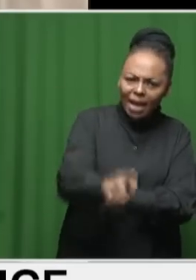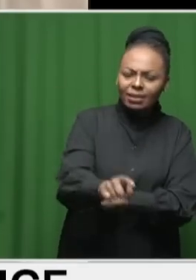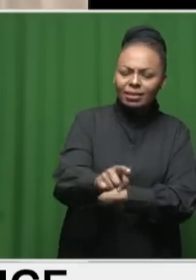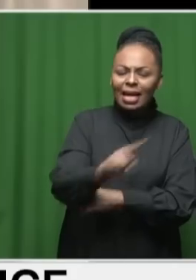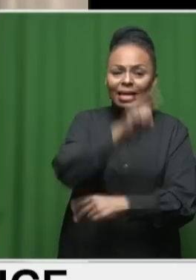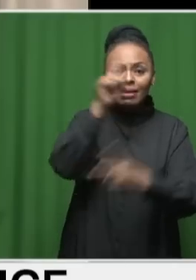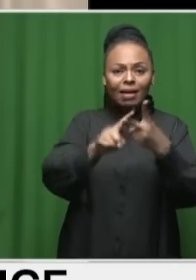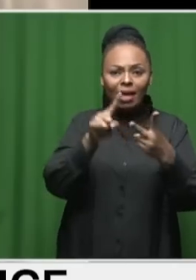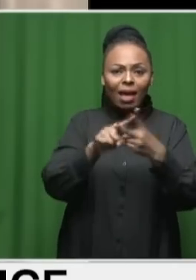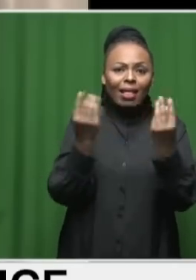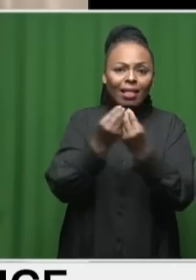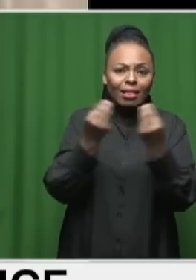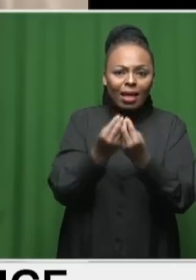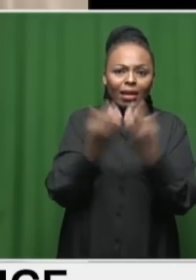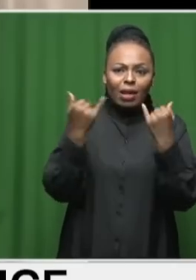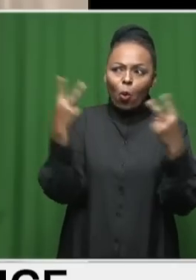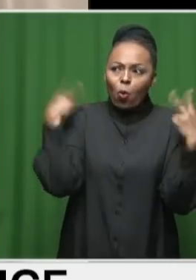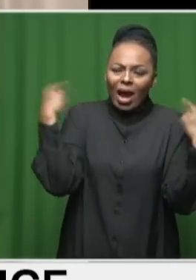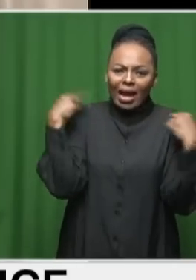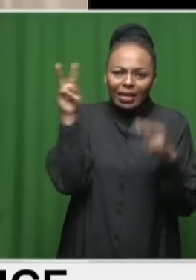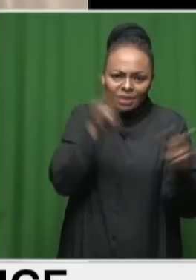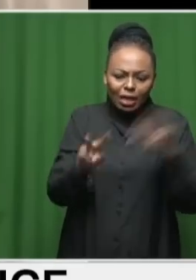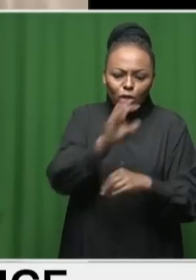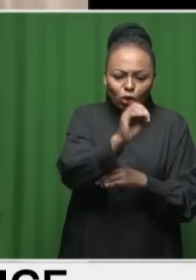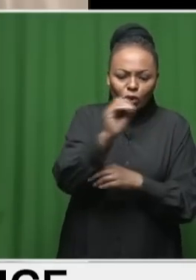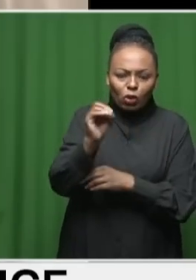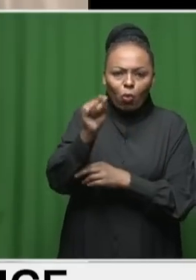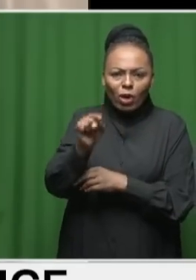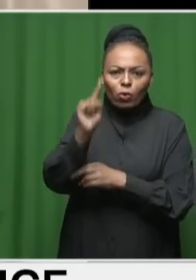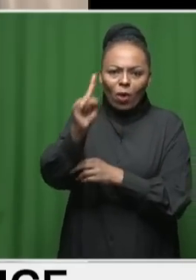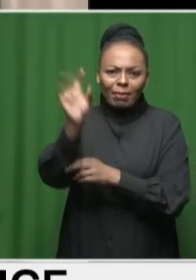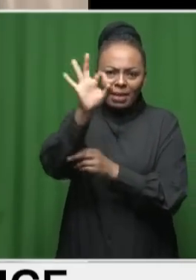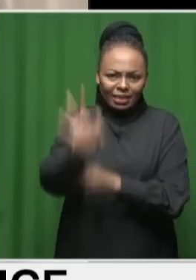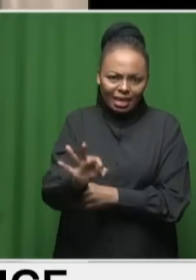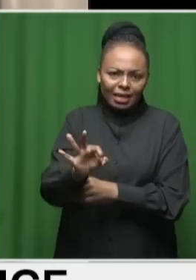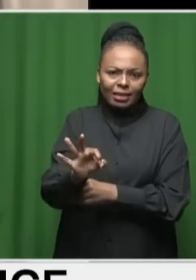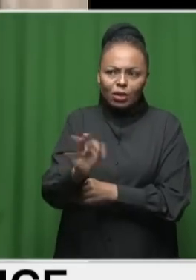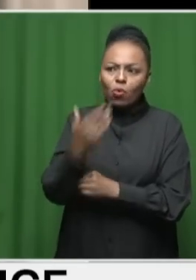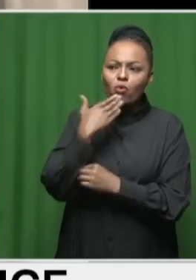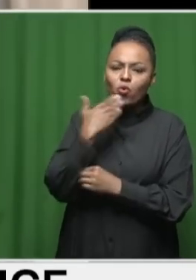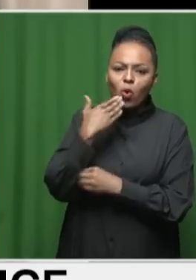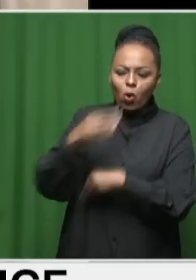secondly, you know, wardens, it's 0.1% of wardens that are corrupt